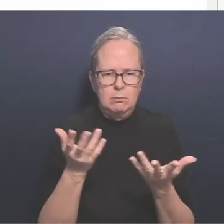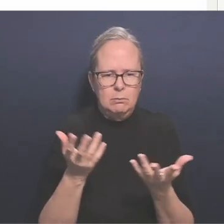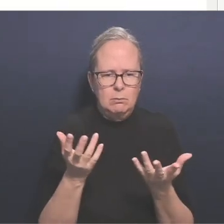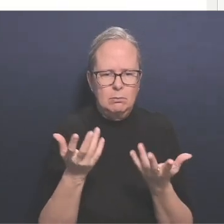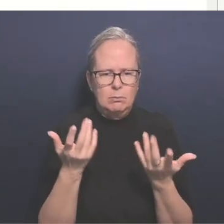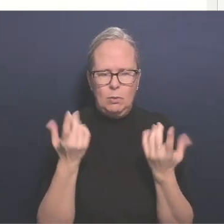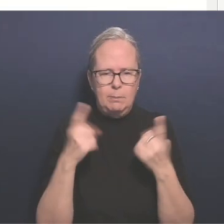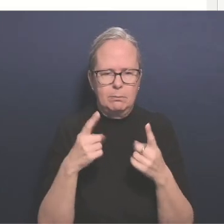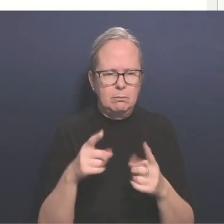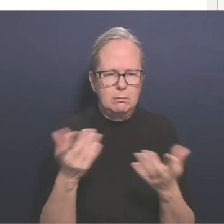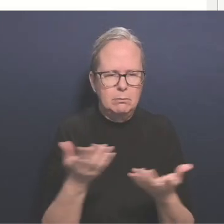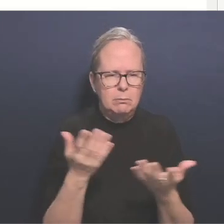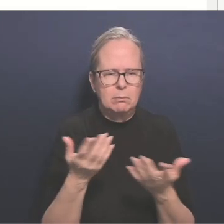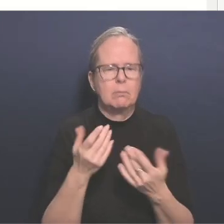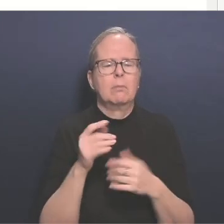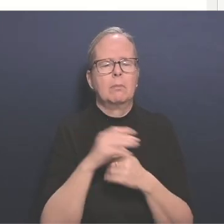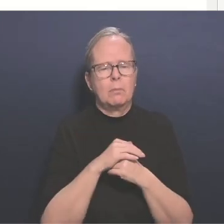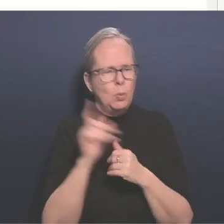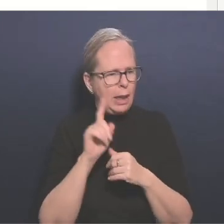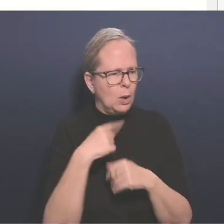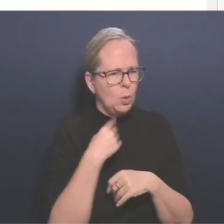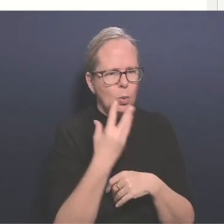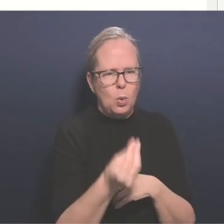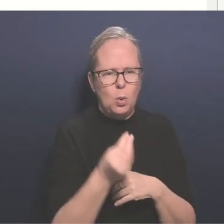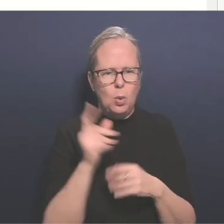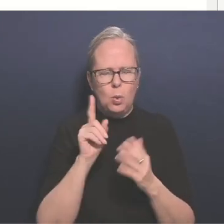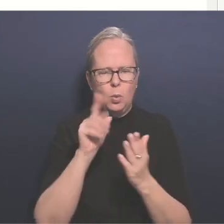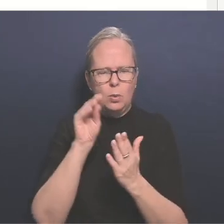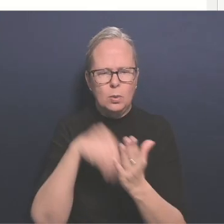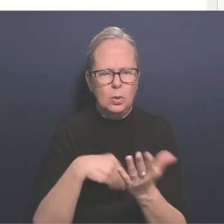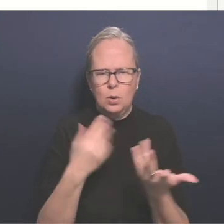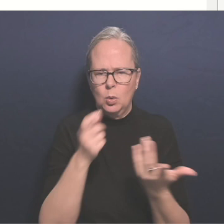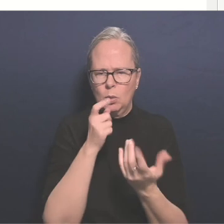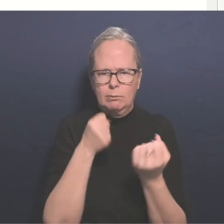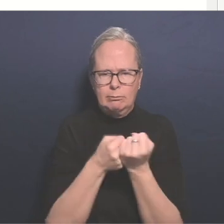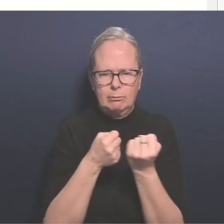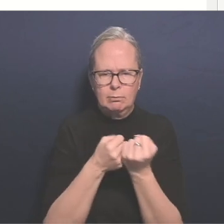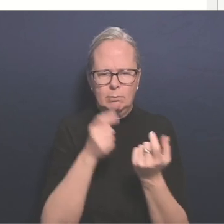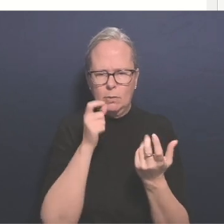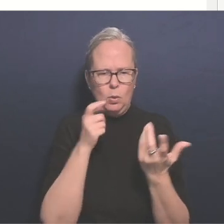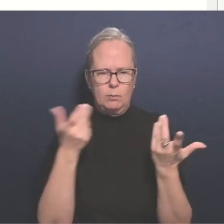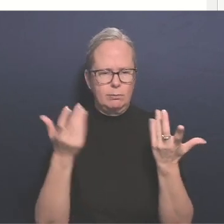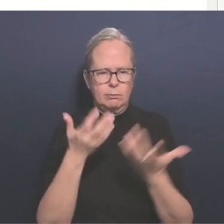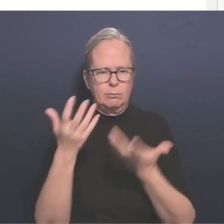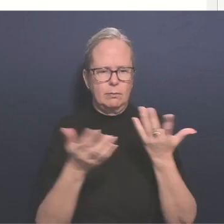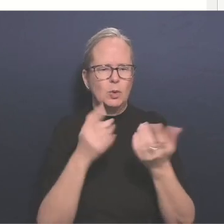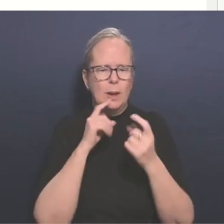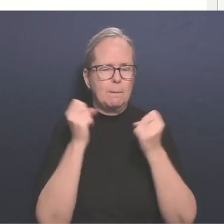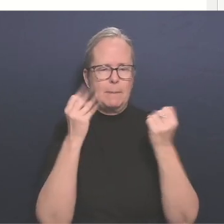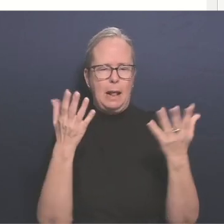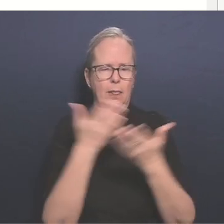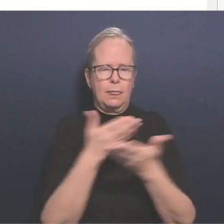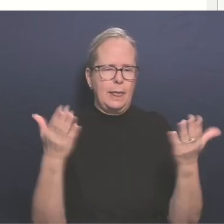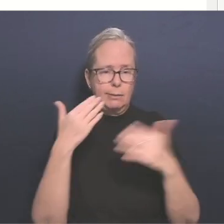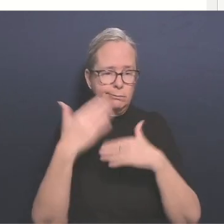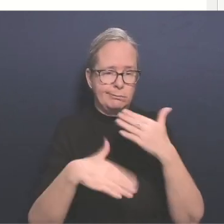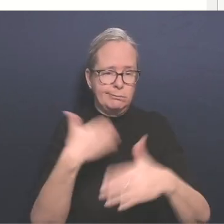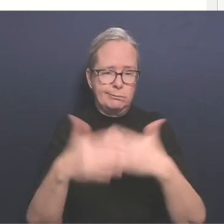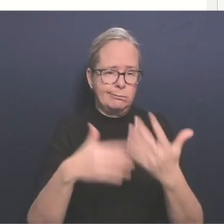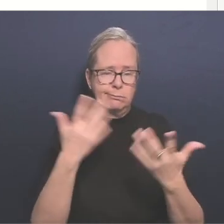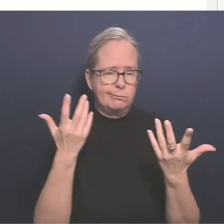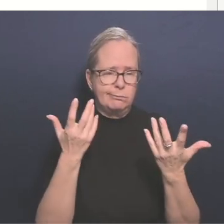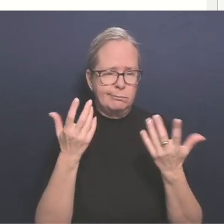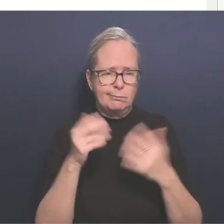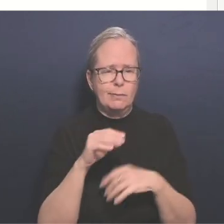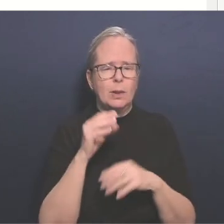It also has a glossary, which is describing what these terms are that people might see on the application forms to